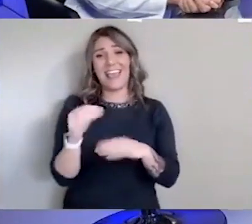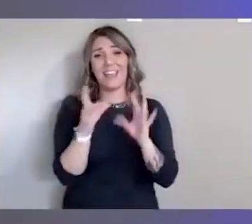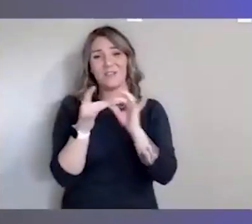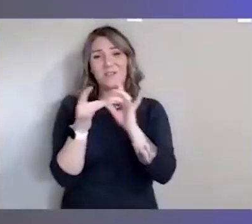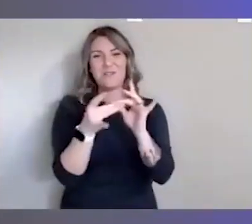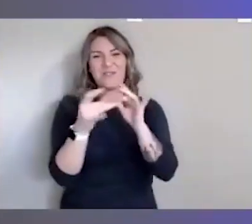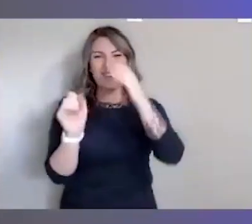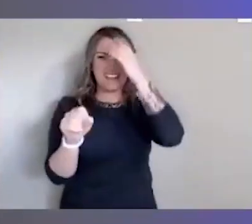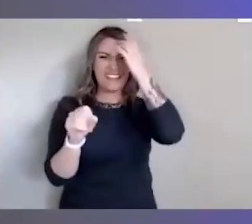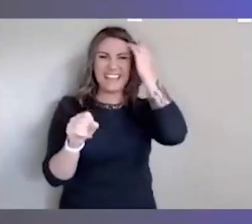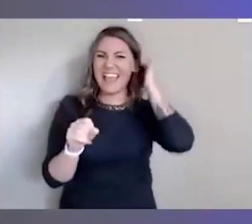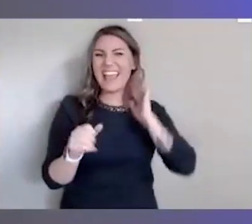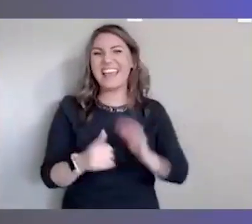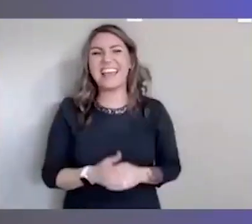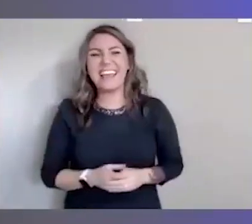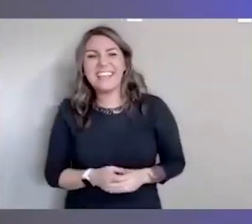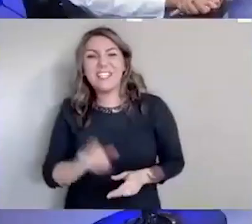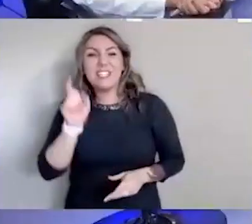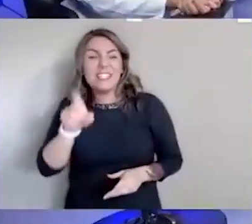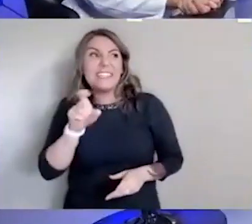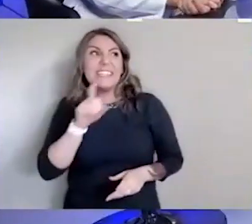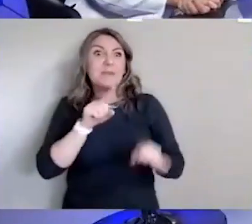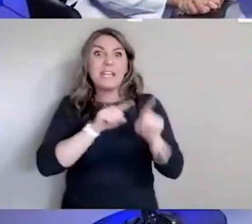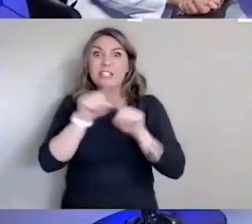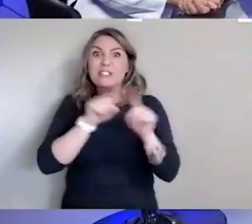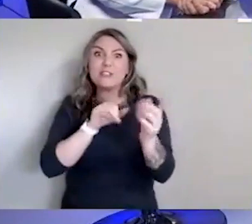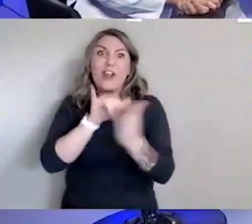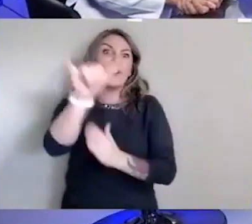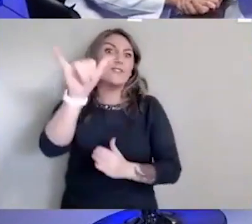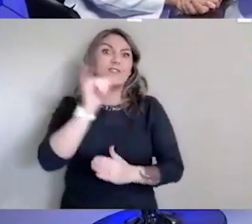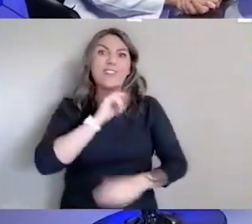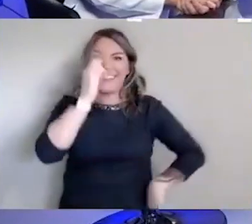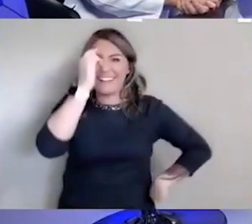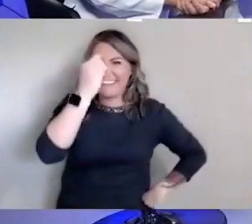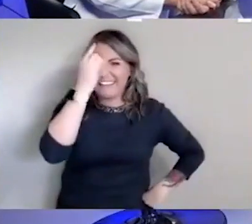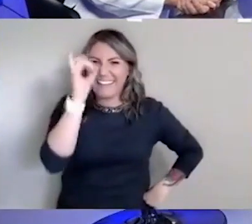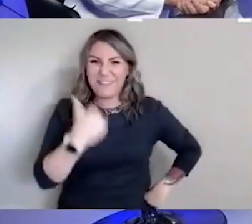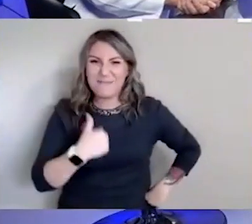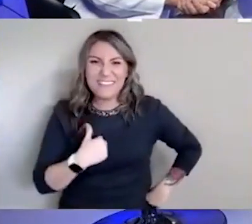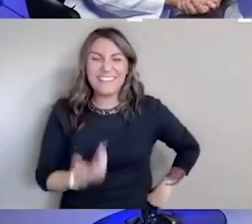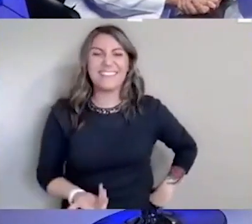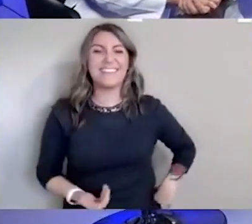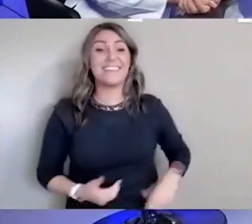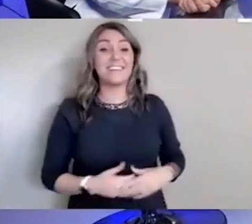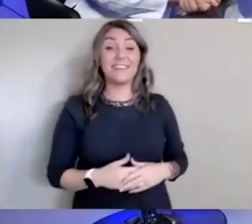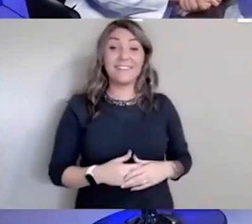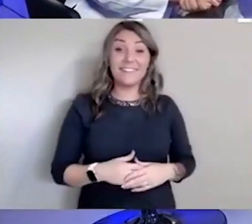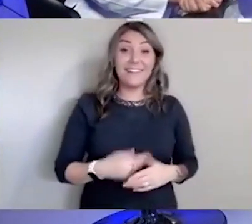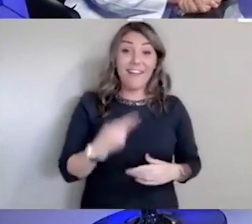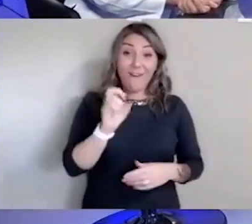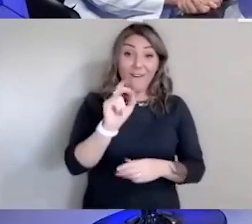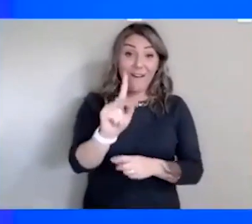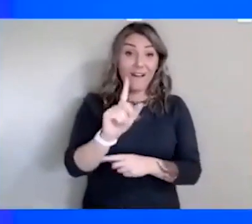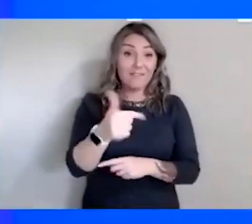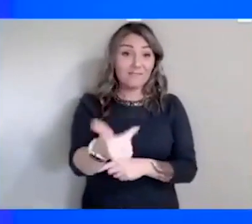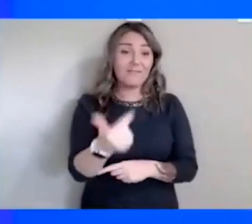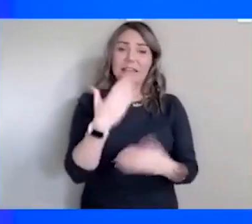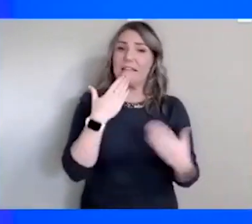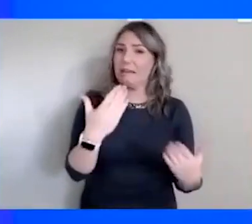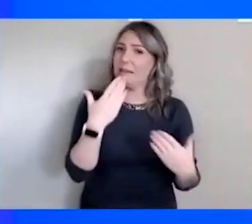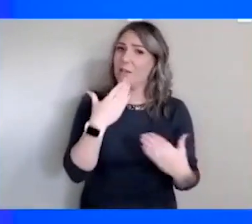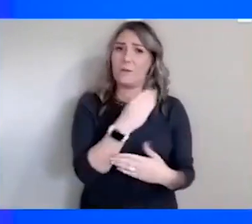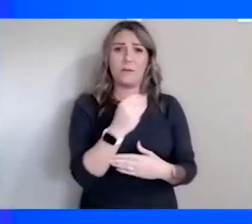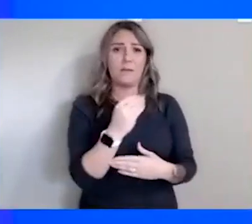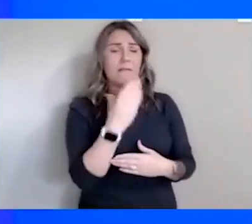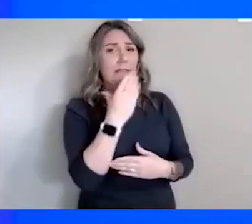we go. You got to just be a Star Trek geek like myself or nerd on that. That's it. Yeah. Hawk. No, thank you. Thank you to the government and the Wyandotte